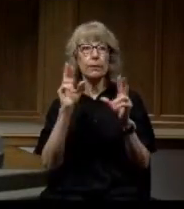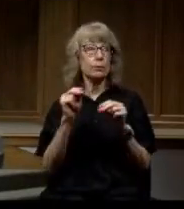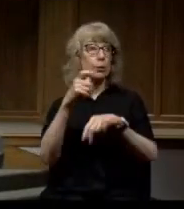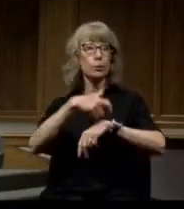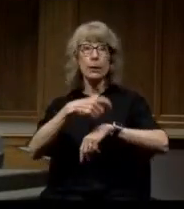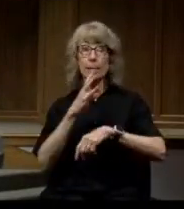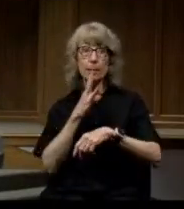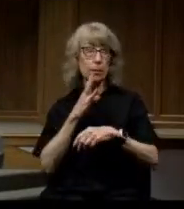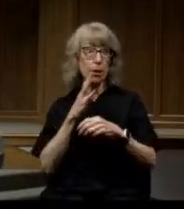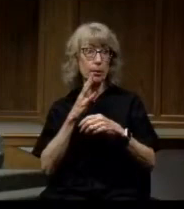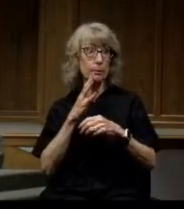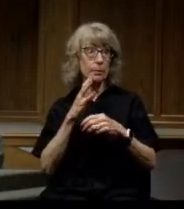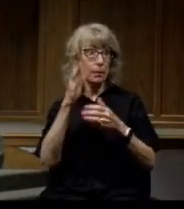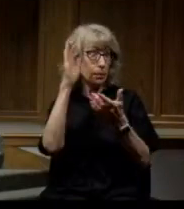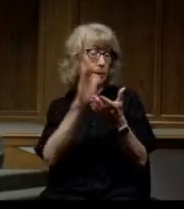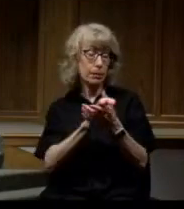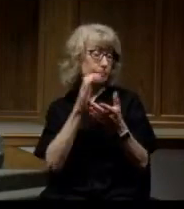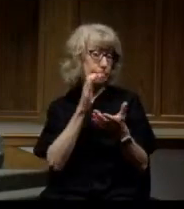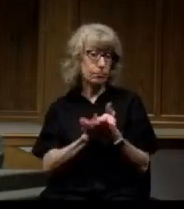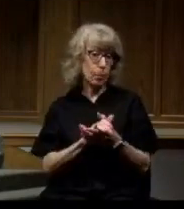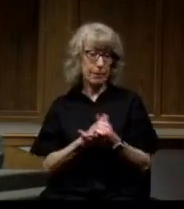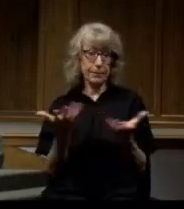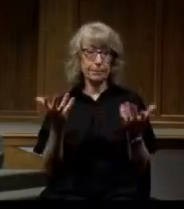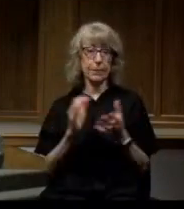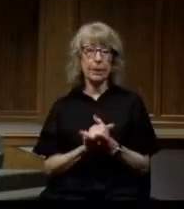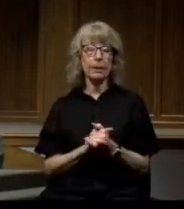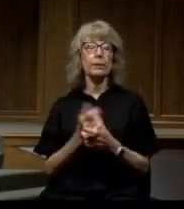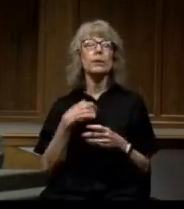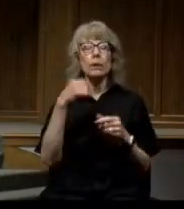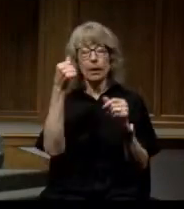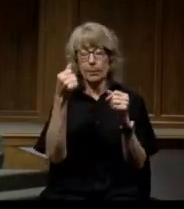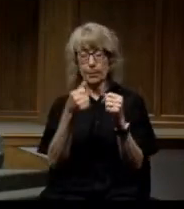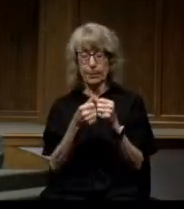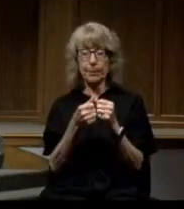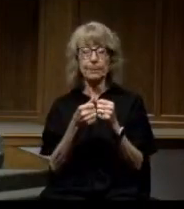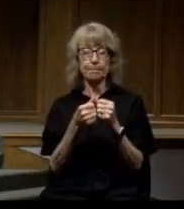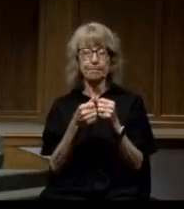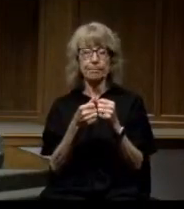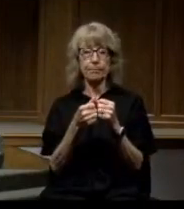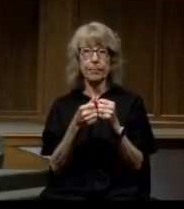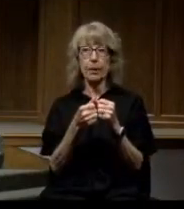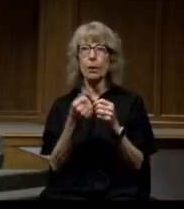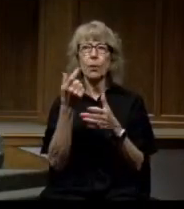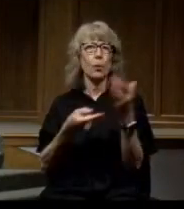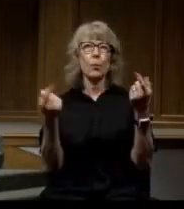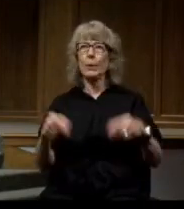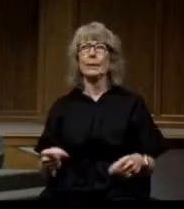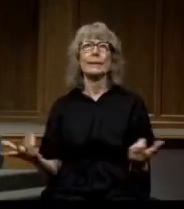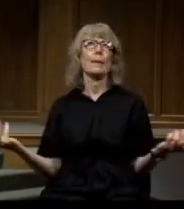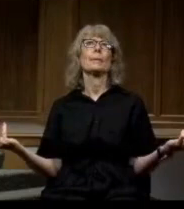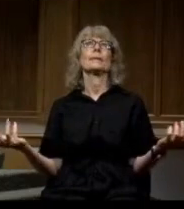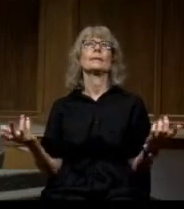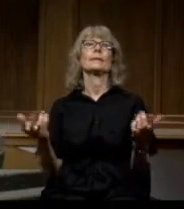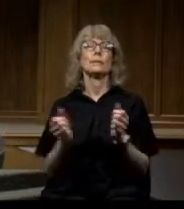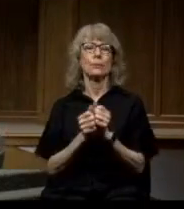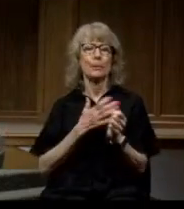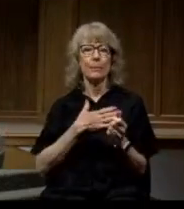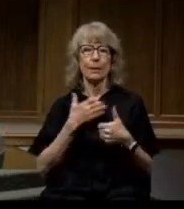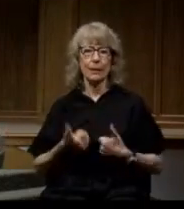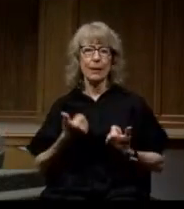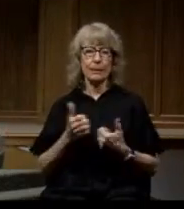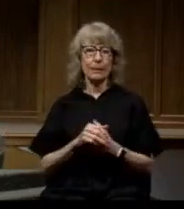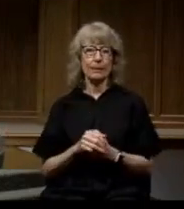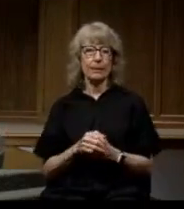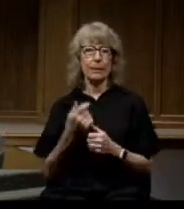to your spouse. And so I very distinctly remember, what is going on with my life?